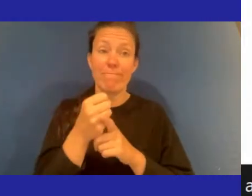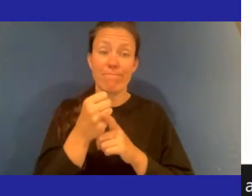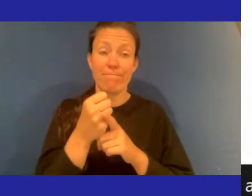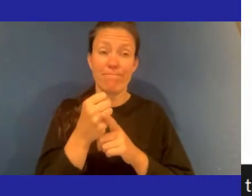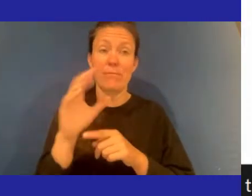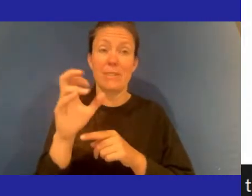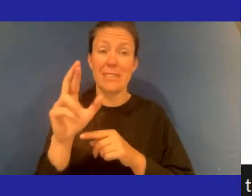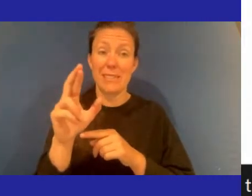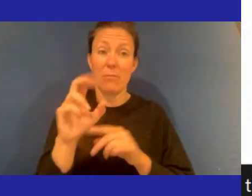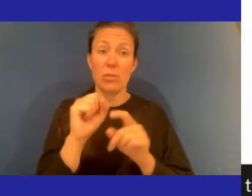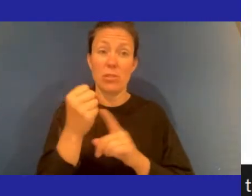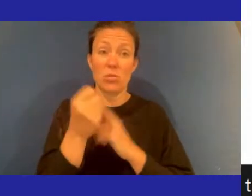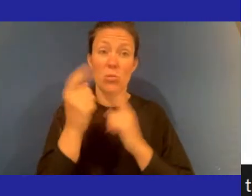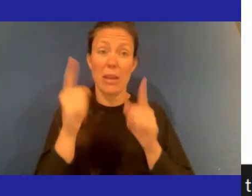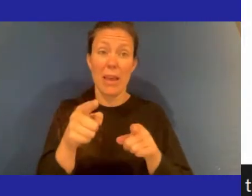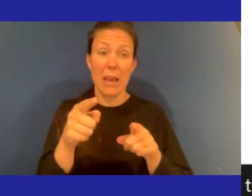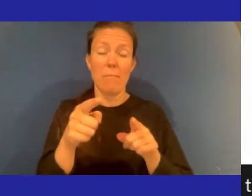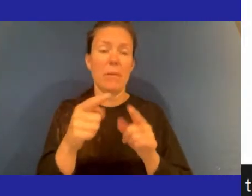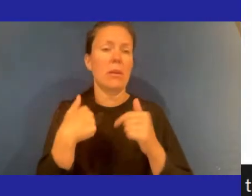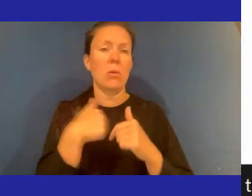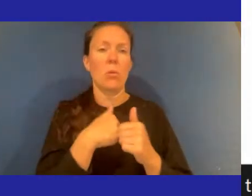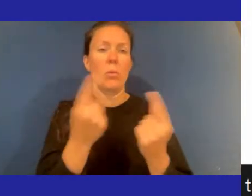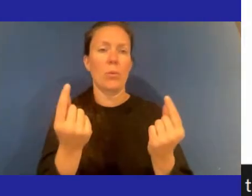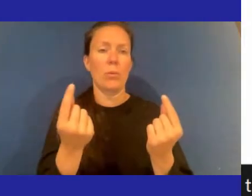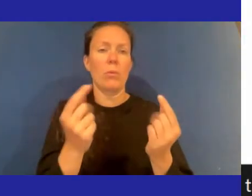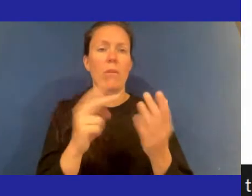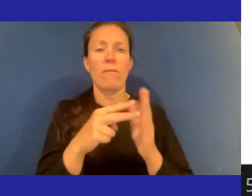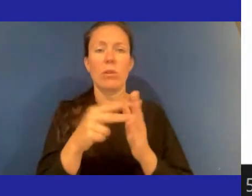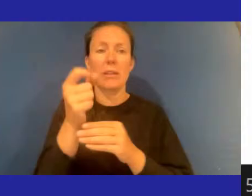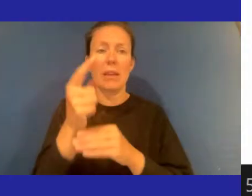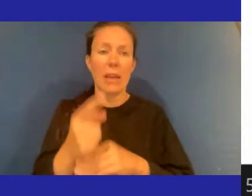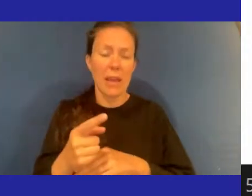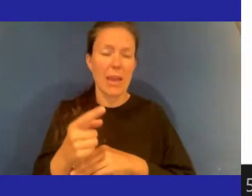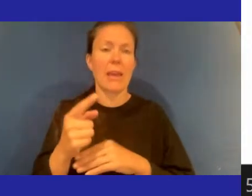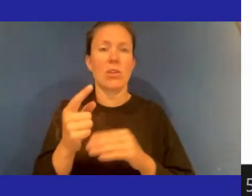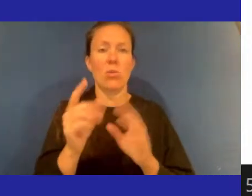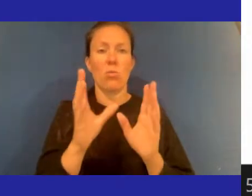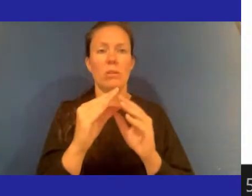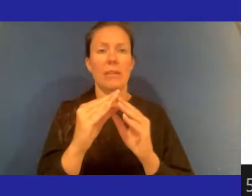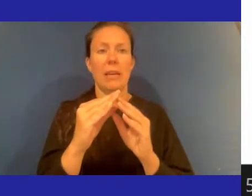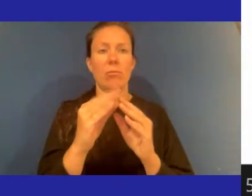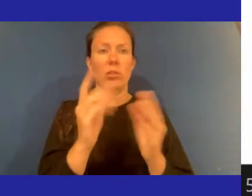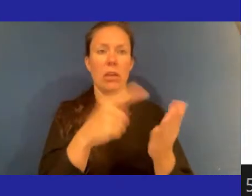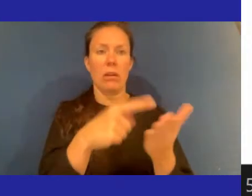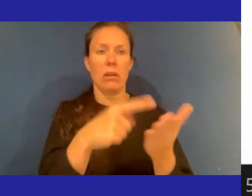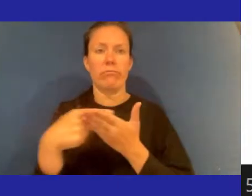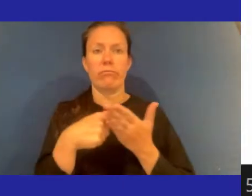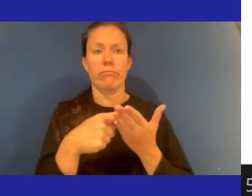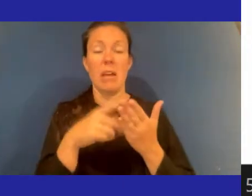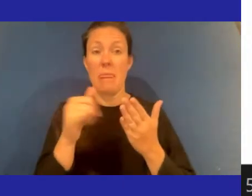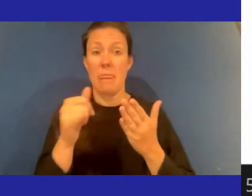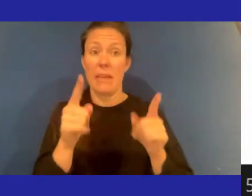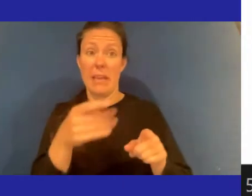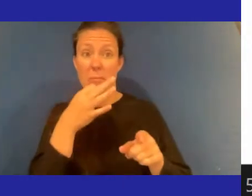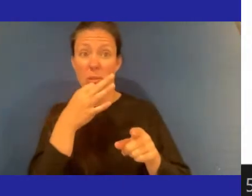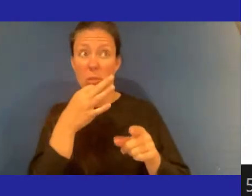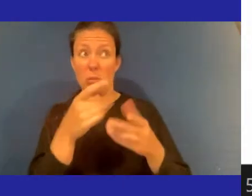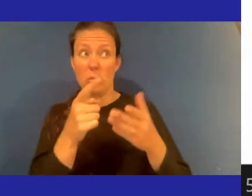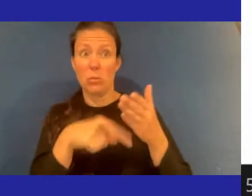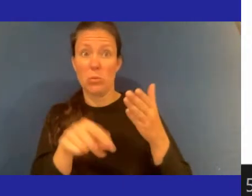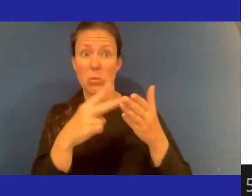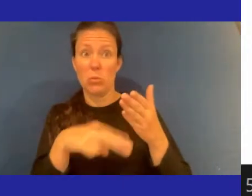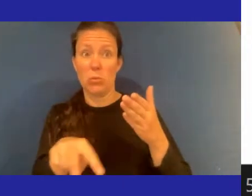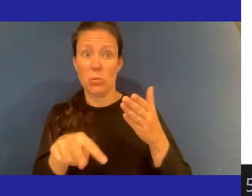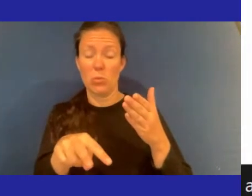that? So an example of that would be annual tabletops that we conduct, which is actually happening in a couple of weeks for us, both